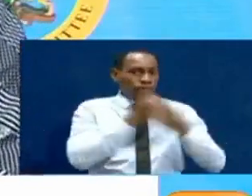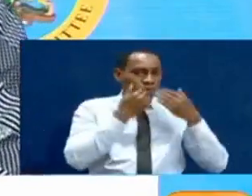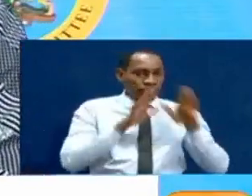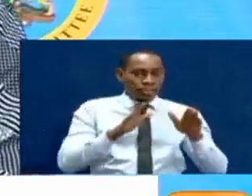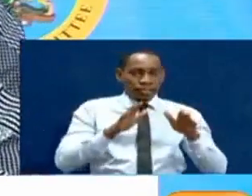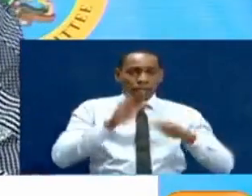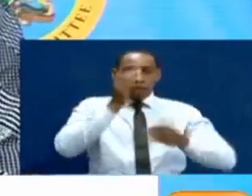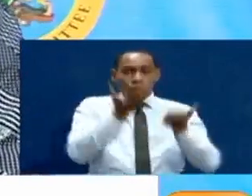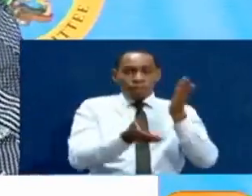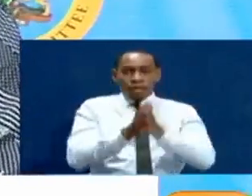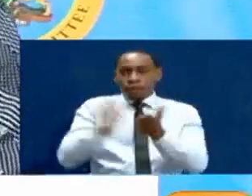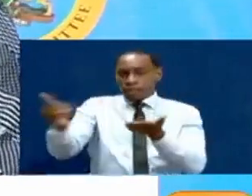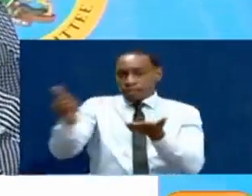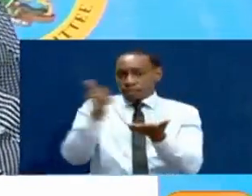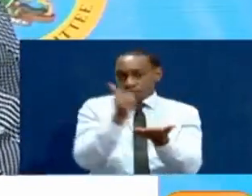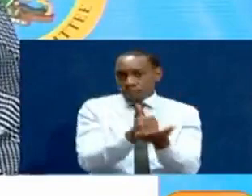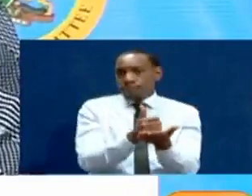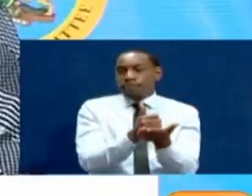in.